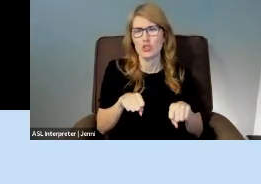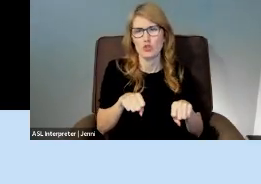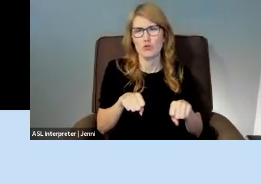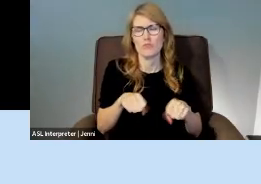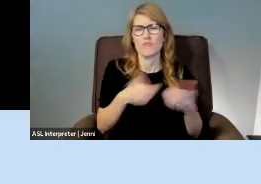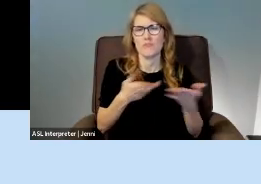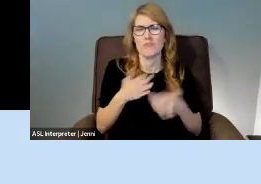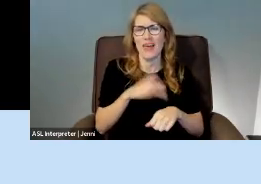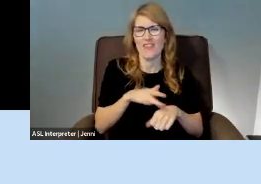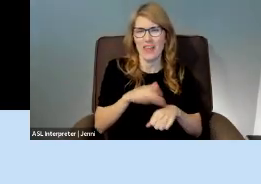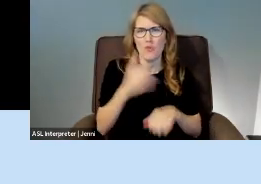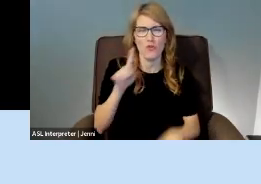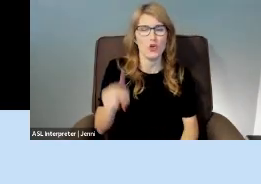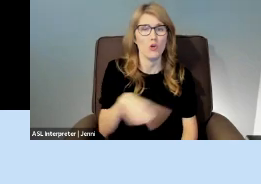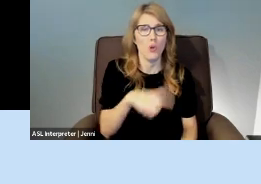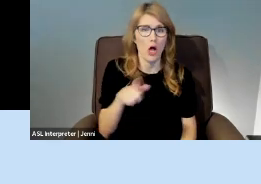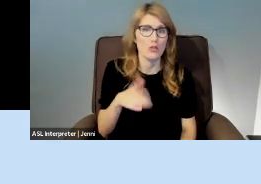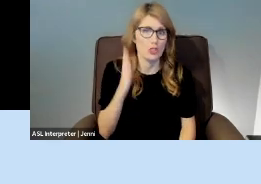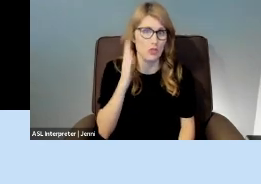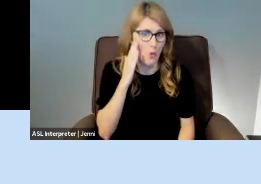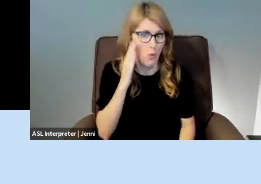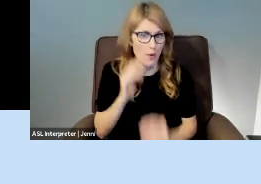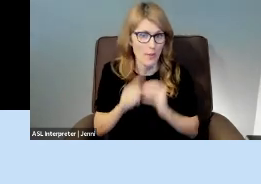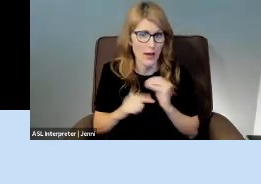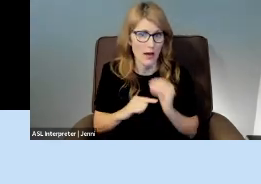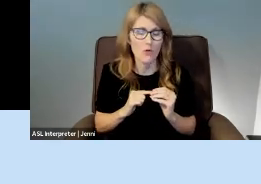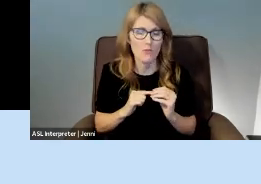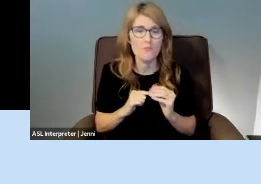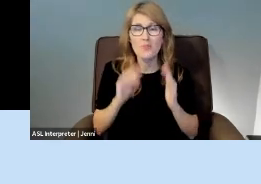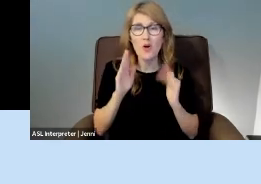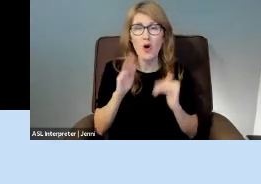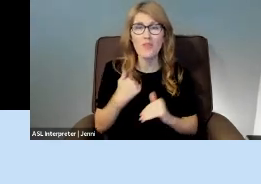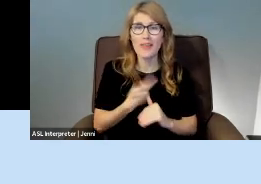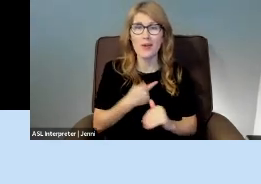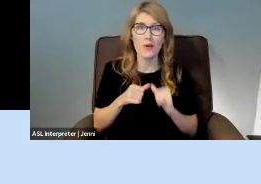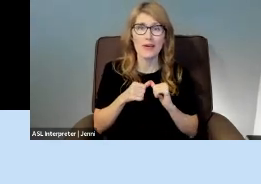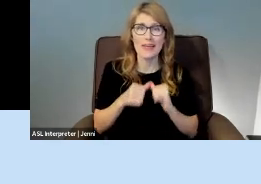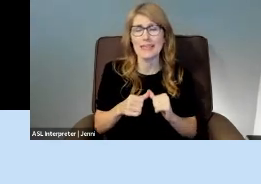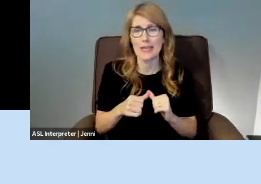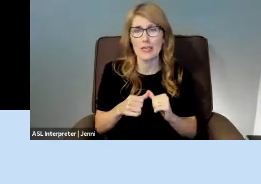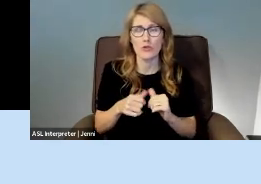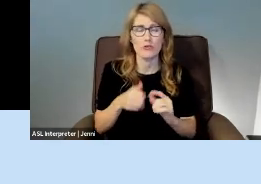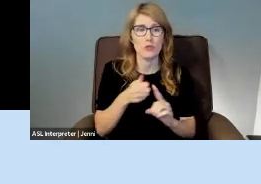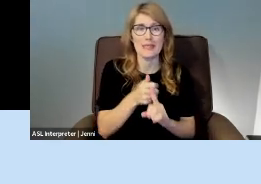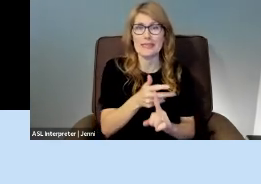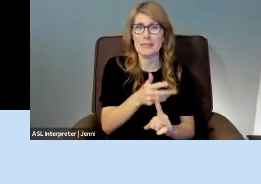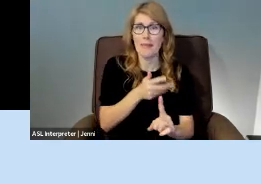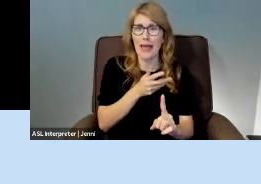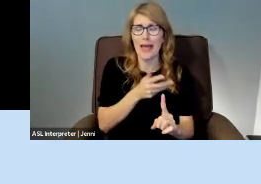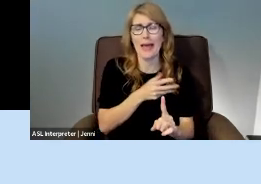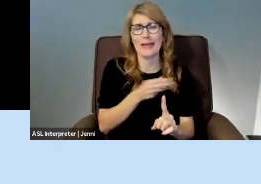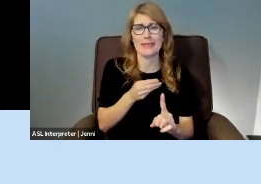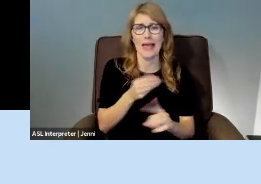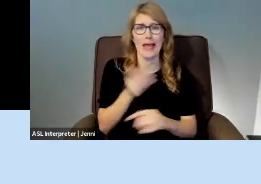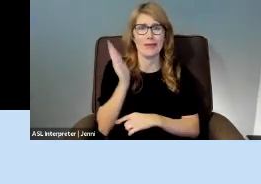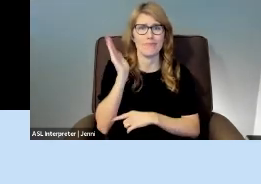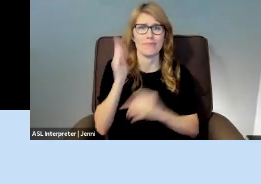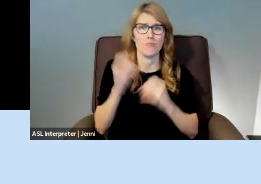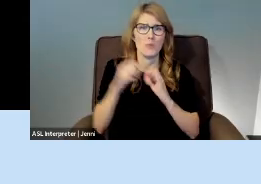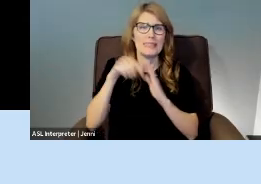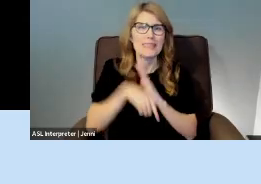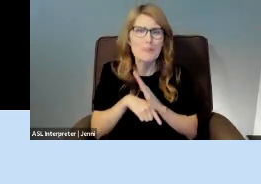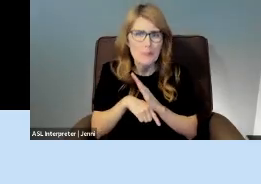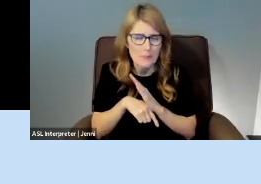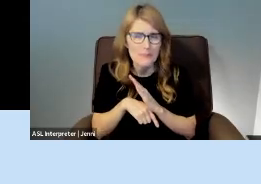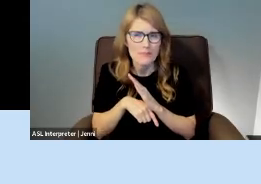for you to know about. And hopefully we can continue to expand on this, even delve into deeper, because